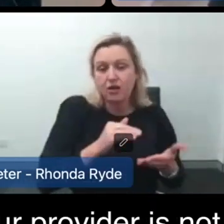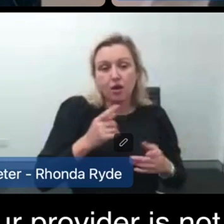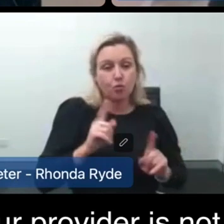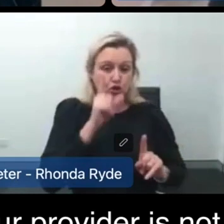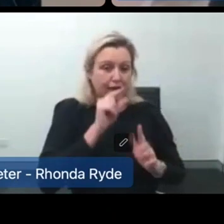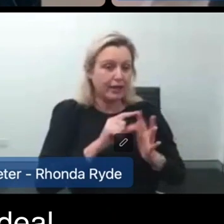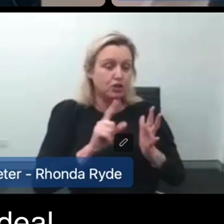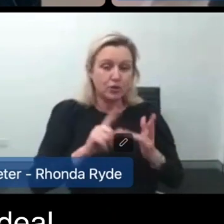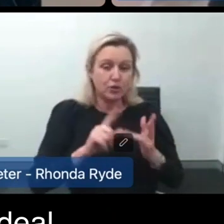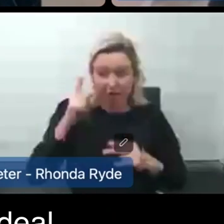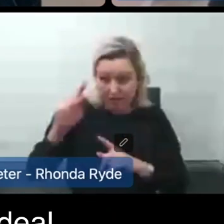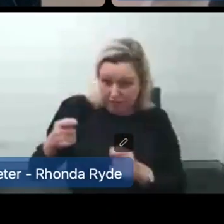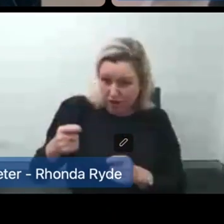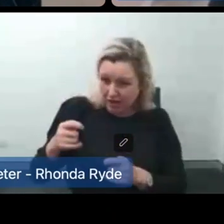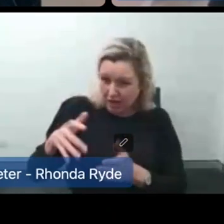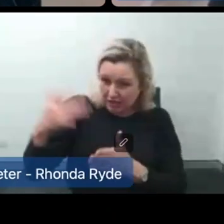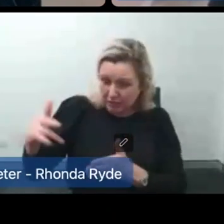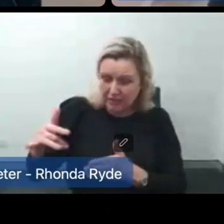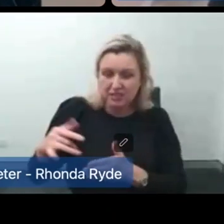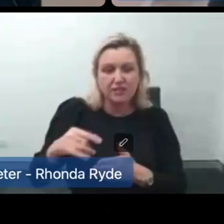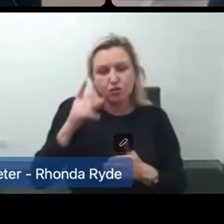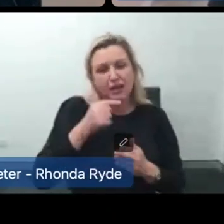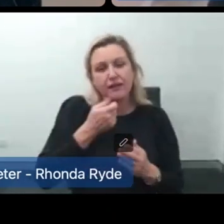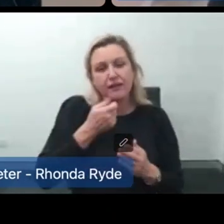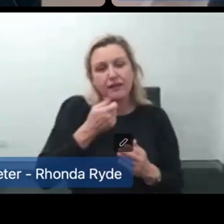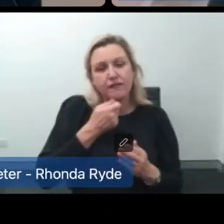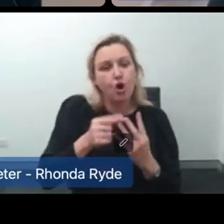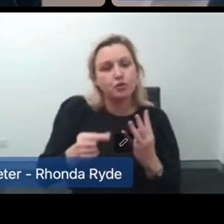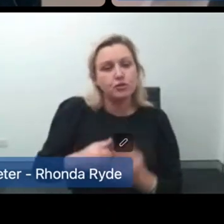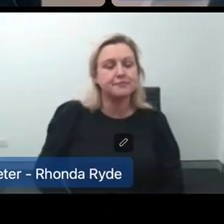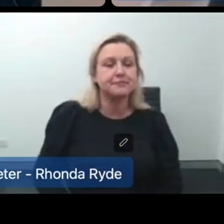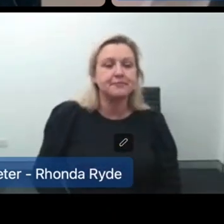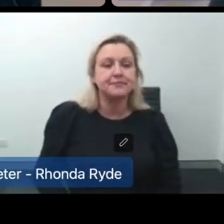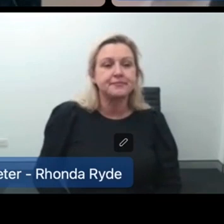you think that your provider's not offering a good deal. Yep.